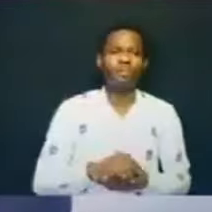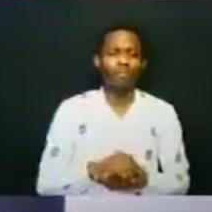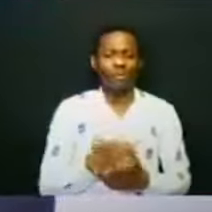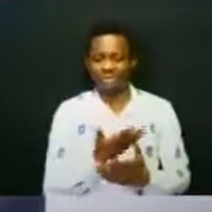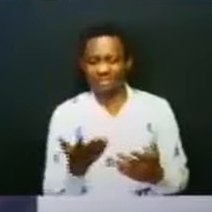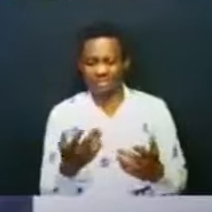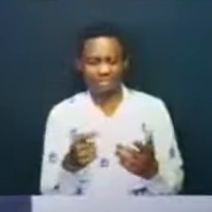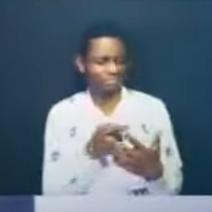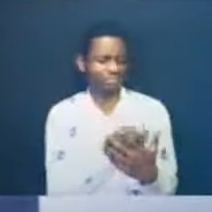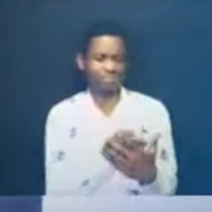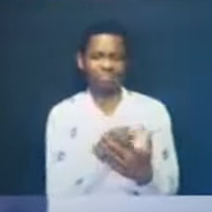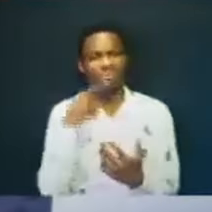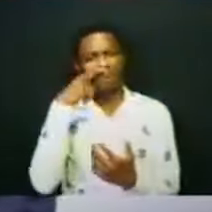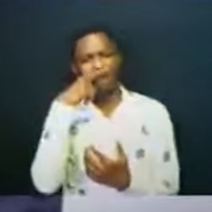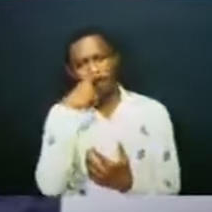gossip.